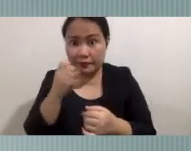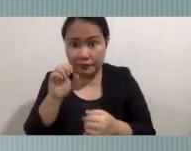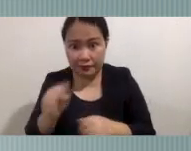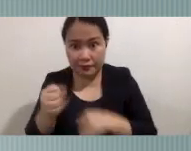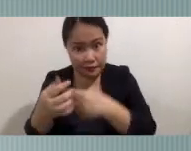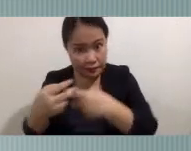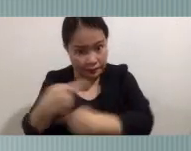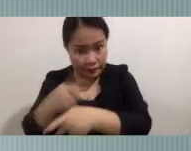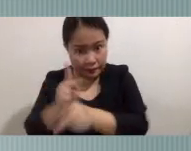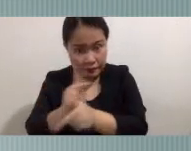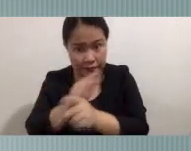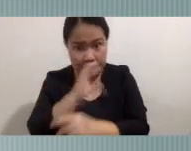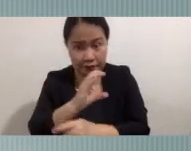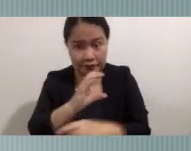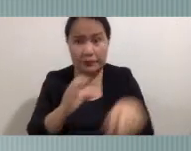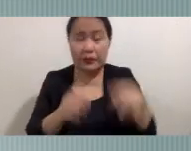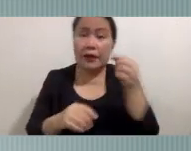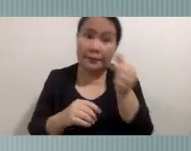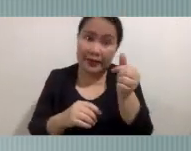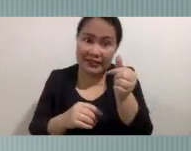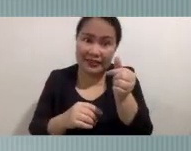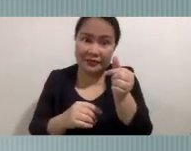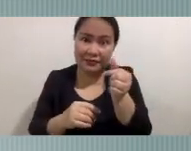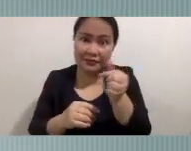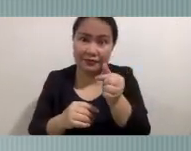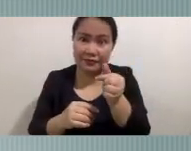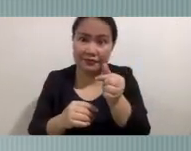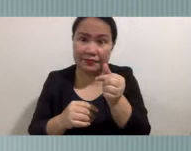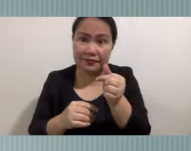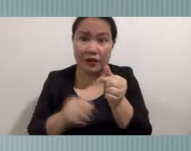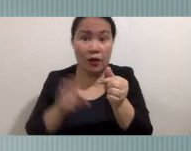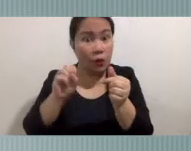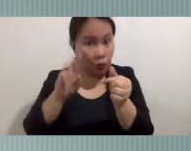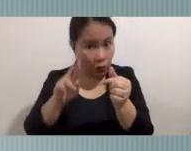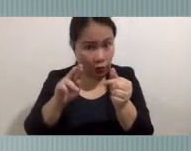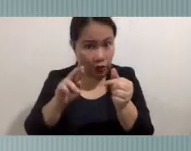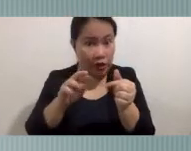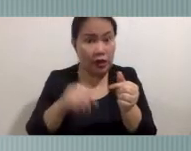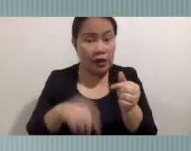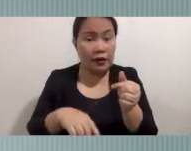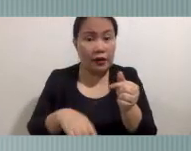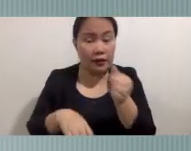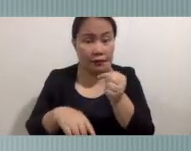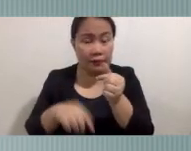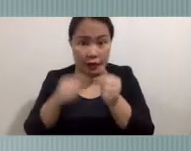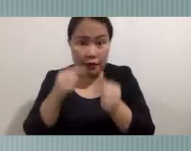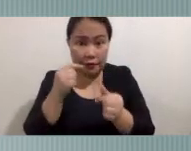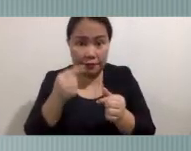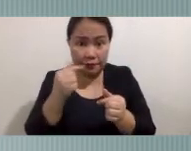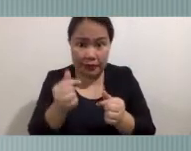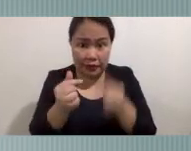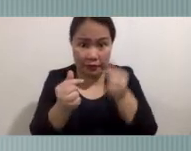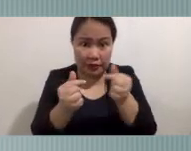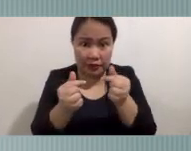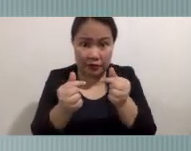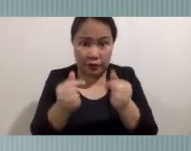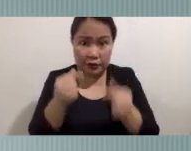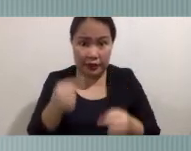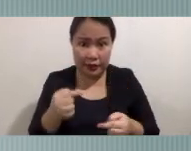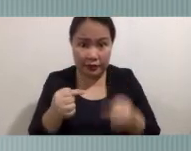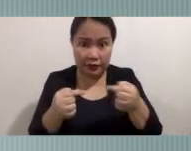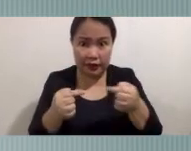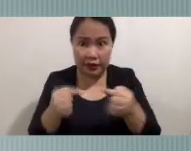is C. So since positive to, dapat parehong positive or parehong negative. So we